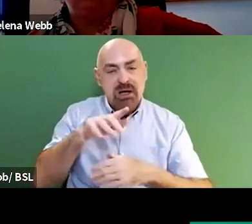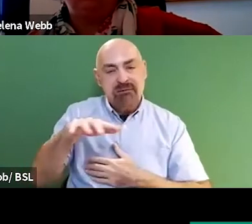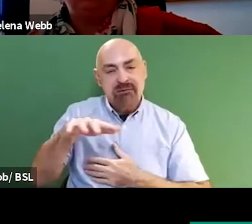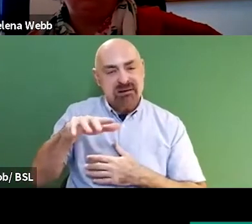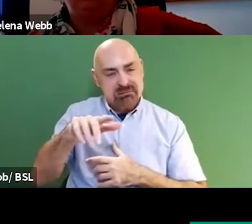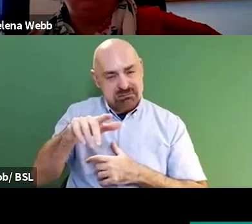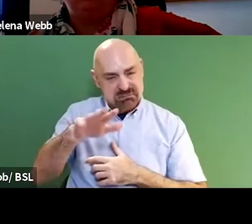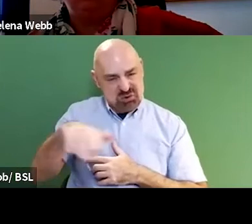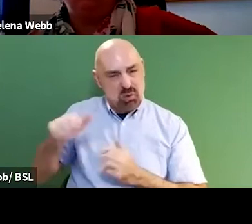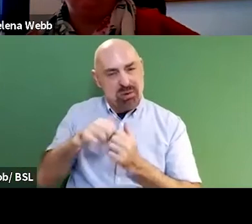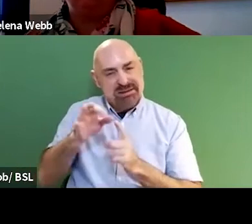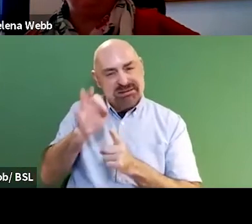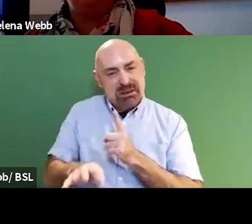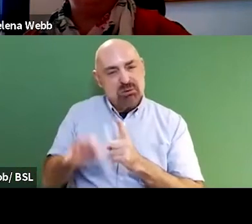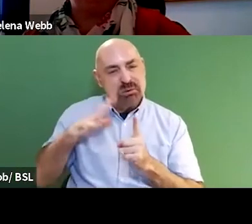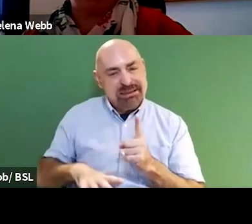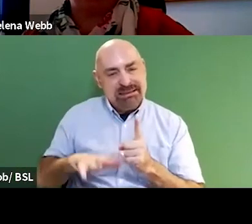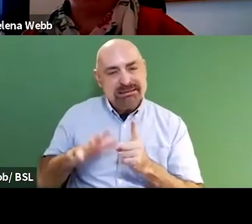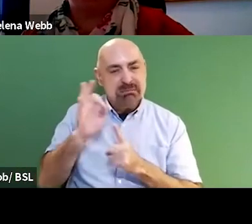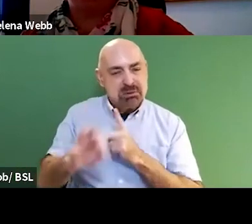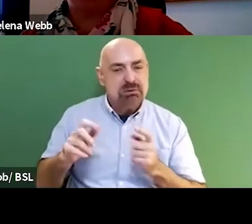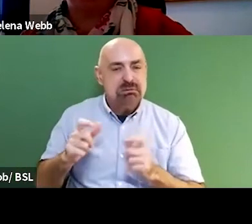and disabilities.